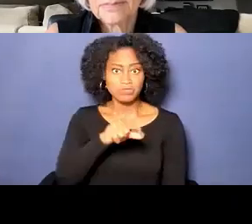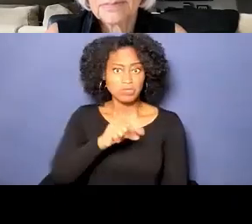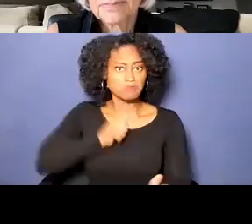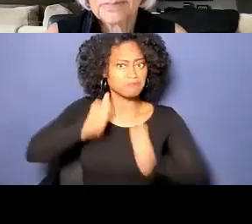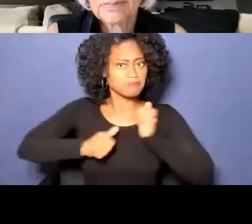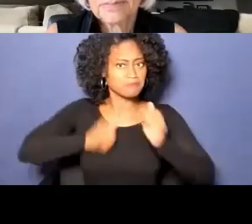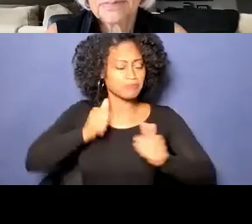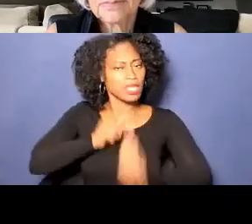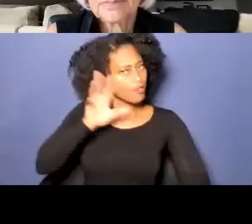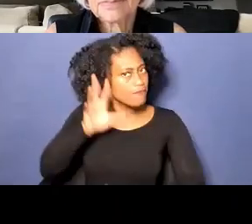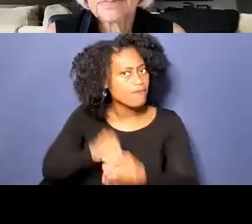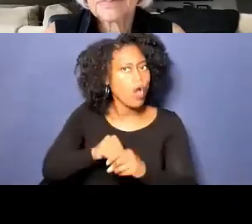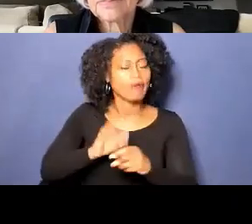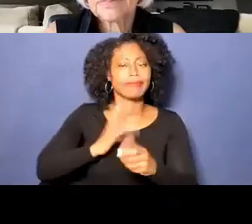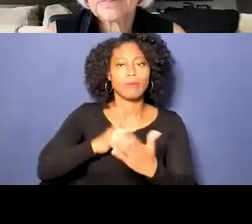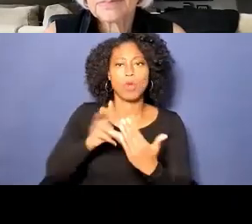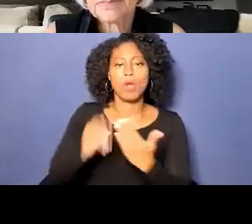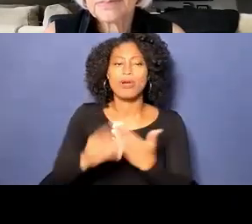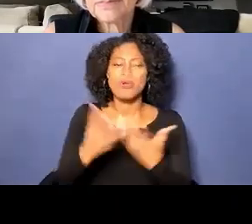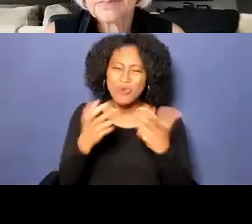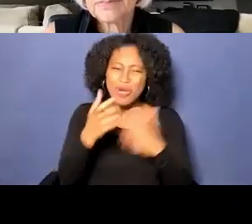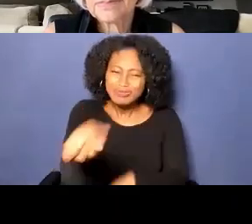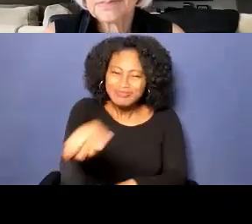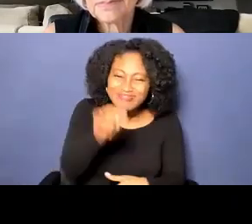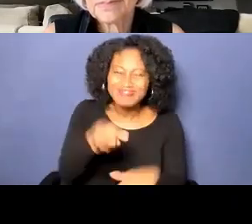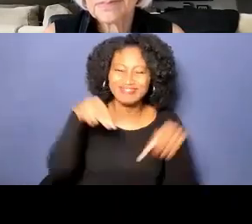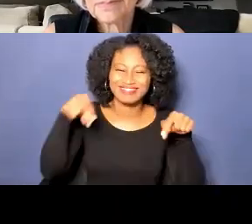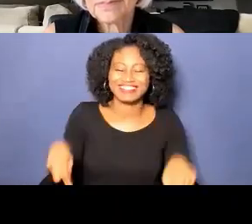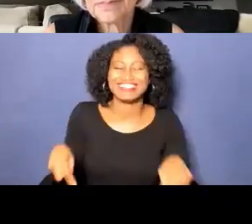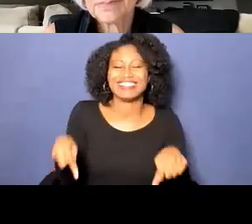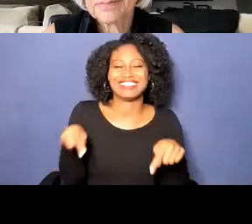our program, and that's why we wanted her to be with us.